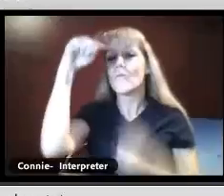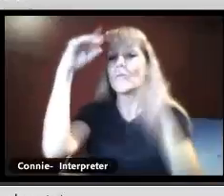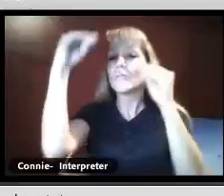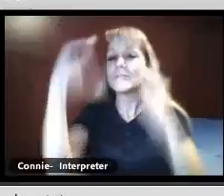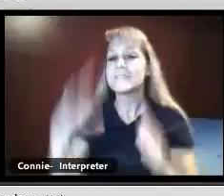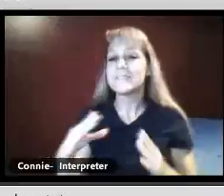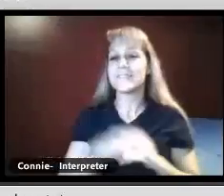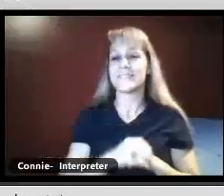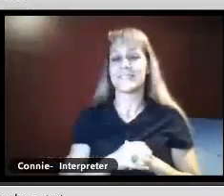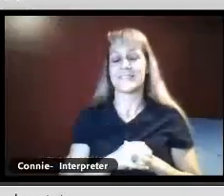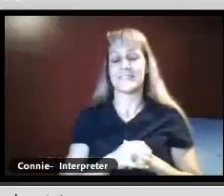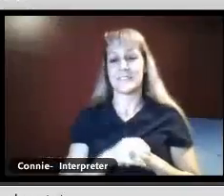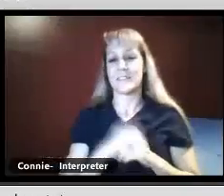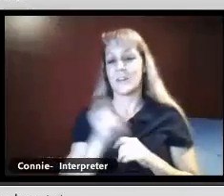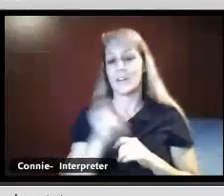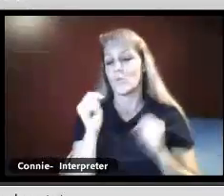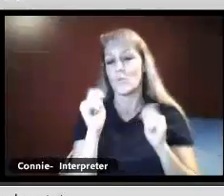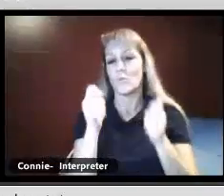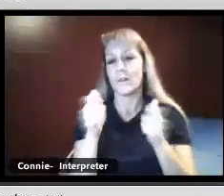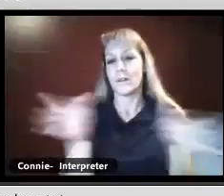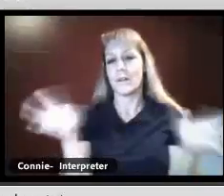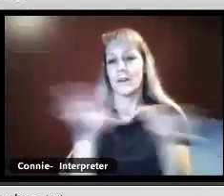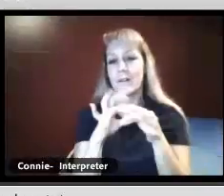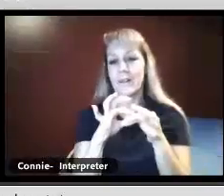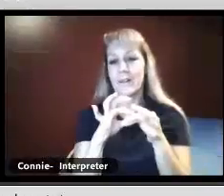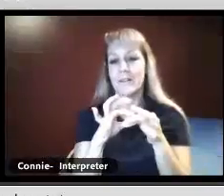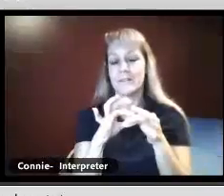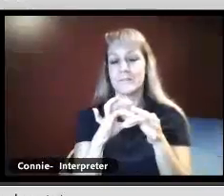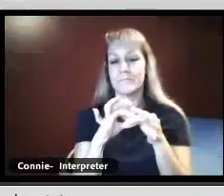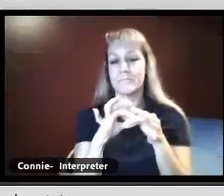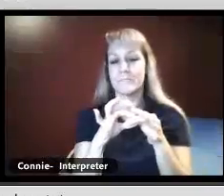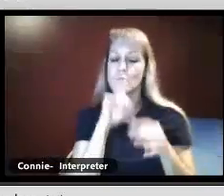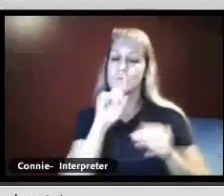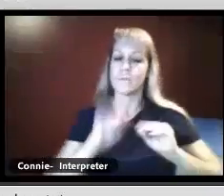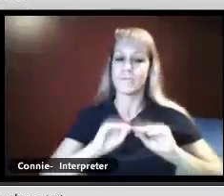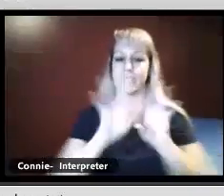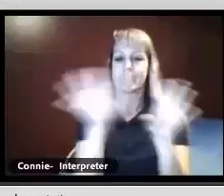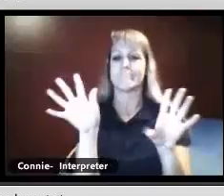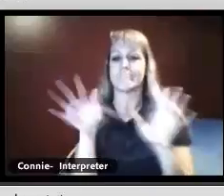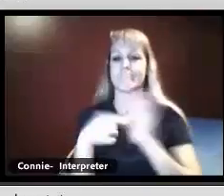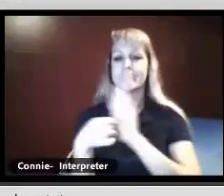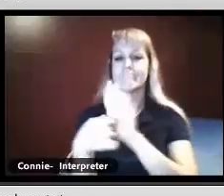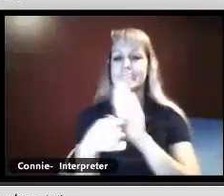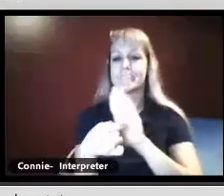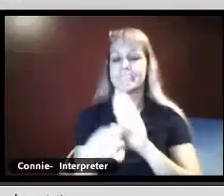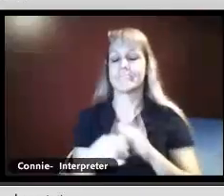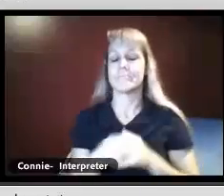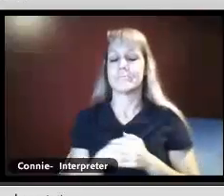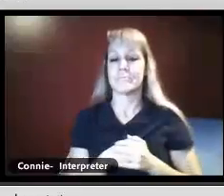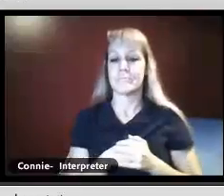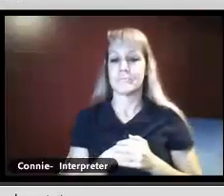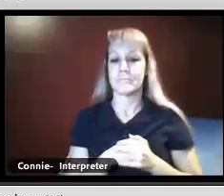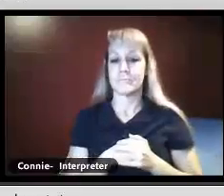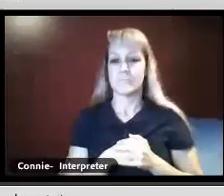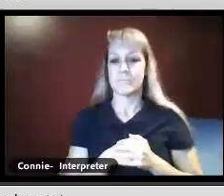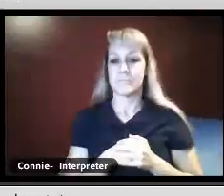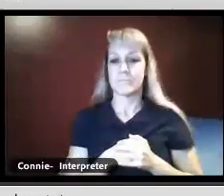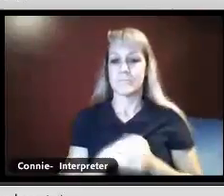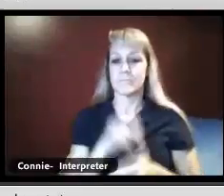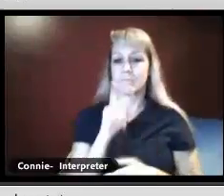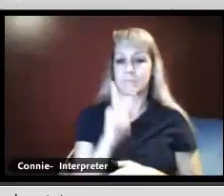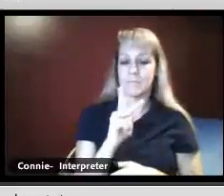it's spelled out in a very clear and intuitive way. So K2,